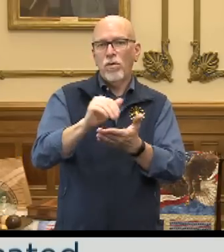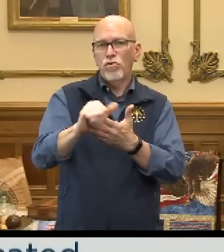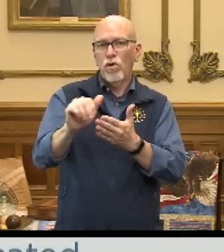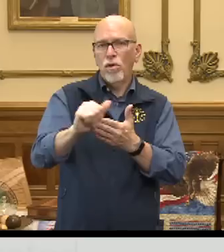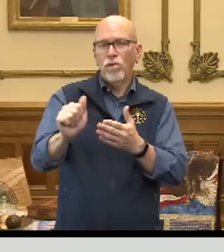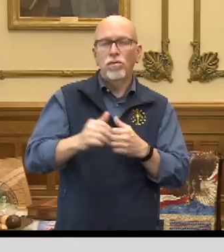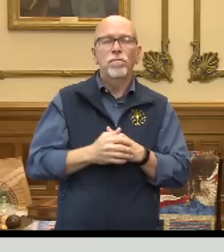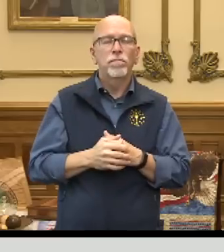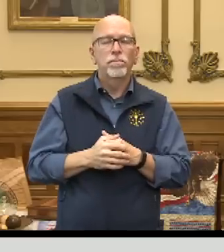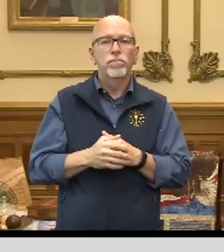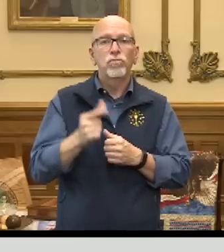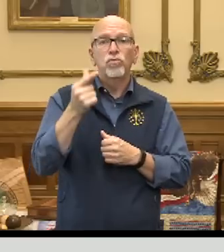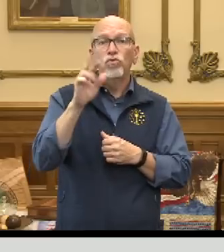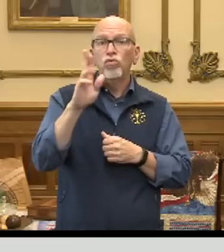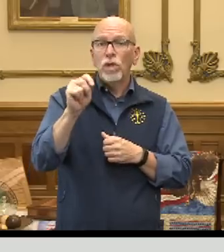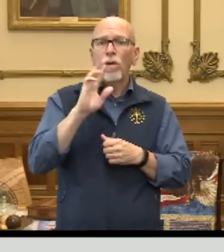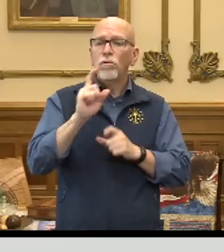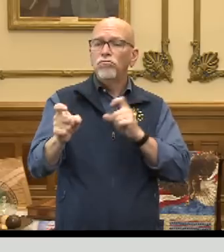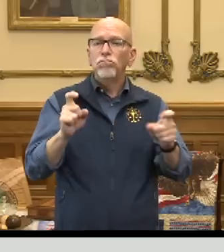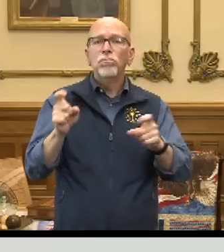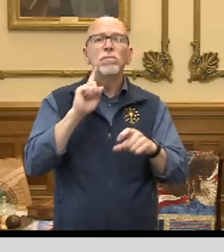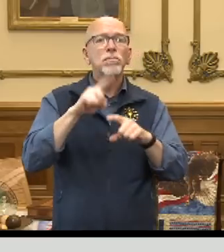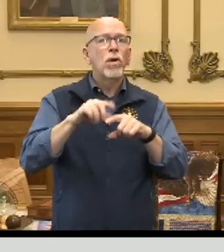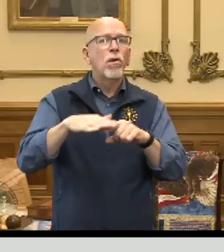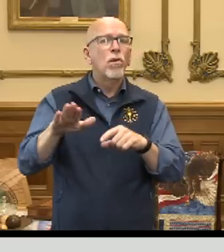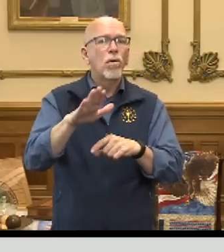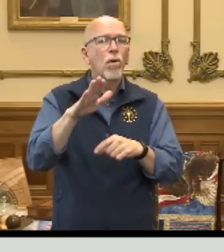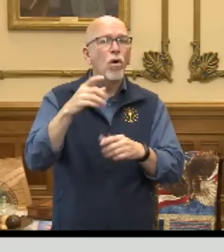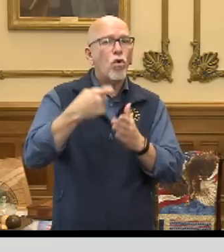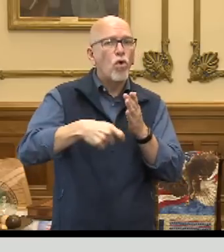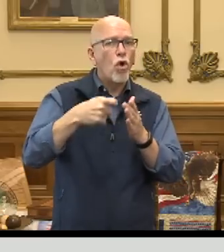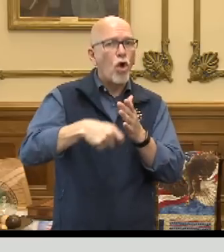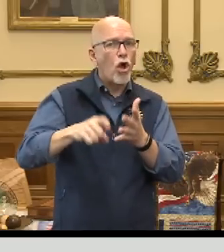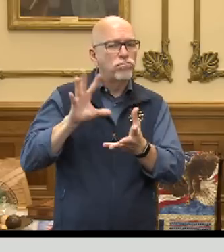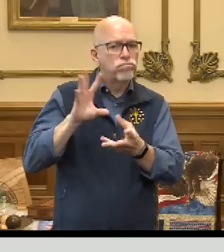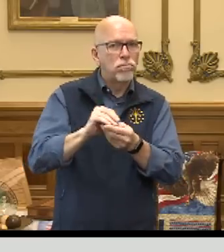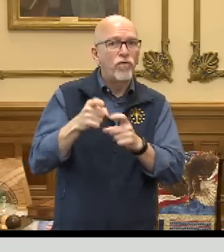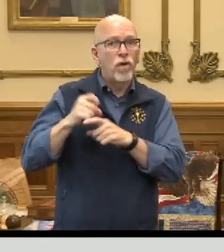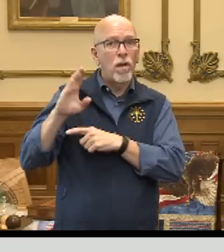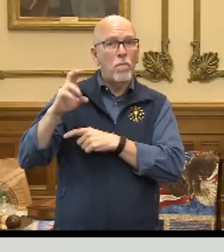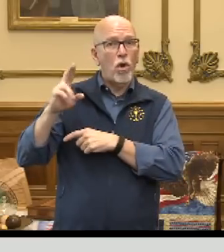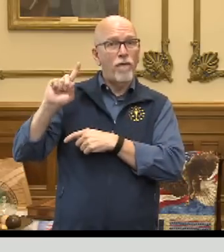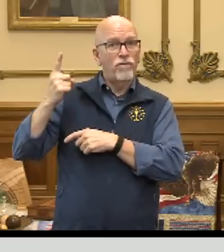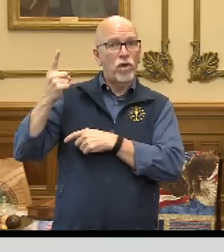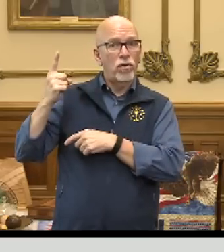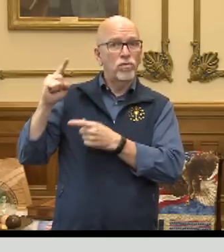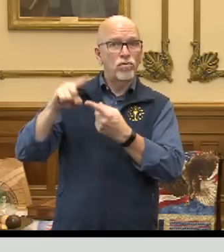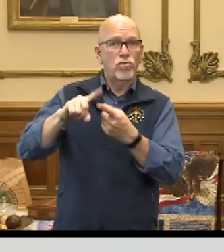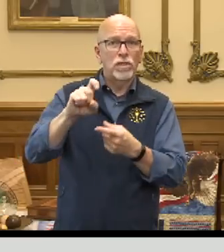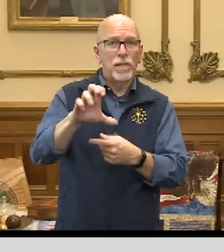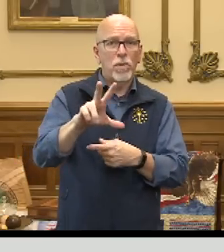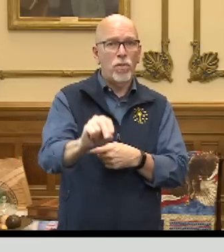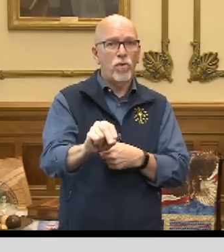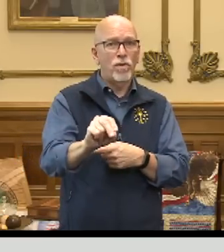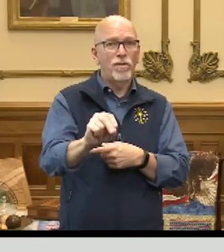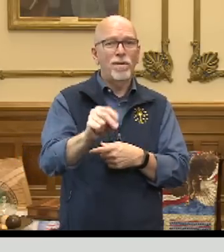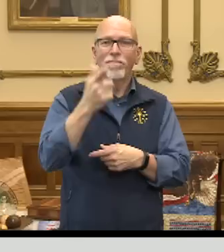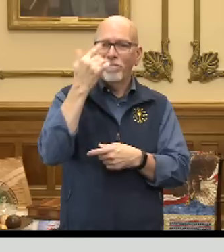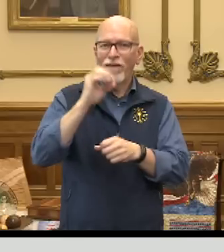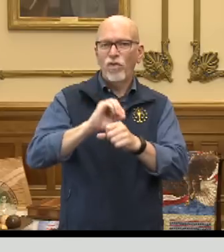$150,000. Grants will cover eligible costs incurred between March 1st and December 30th due